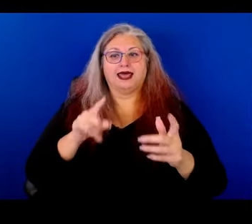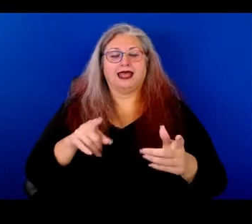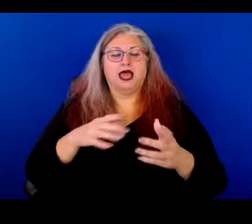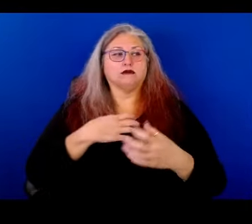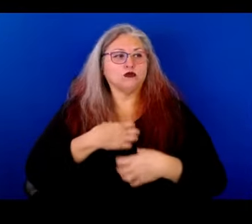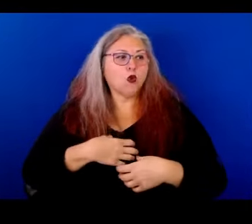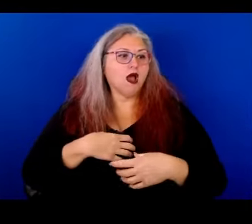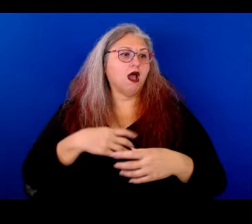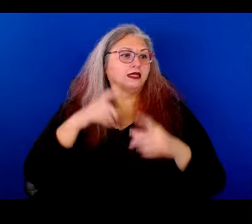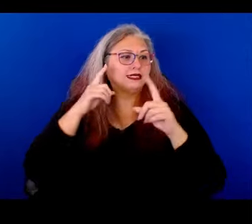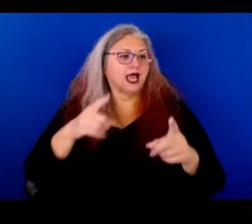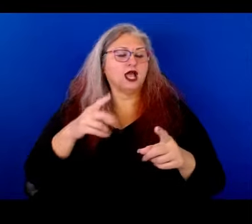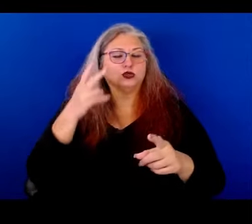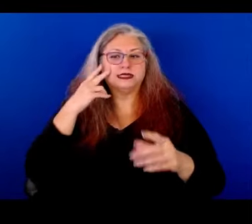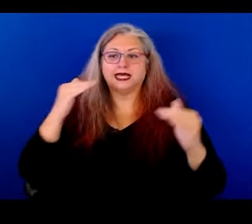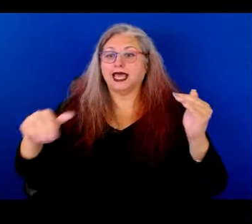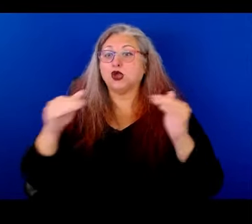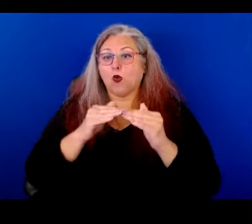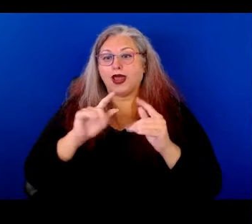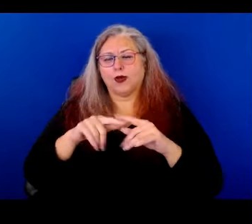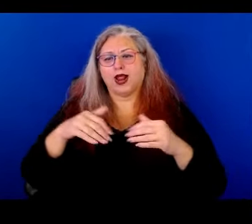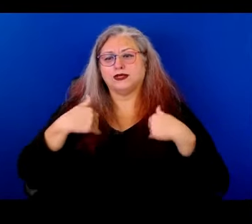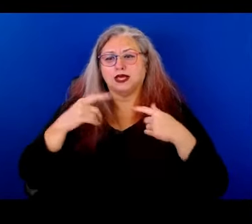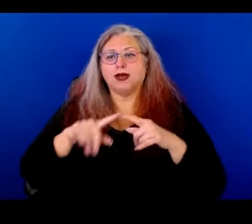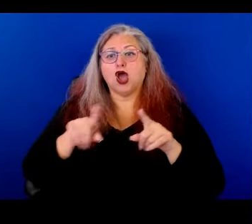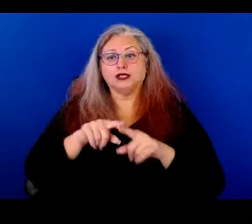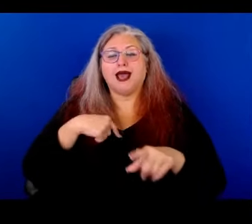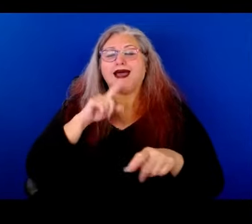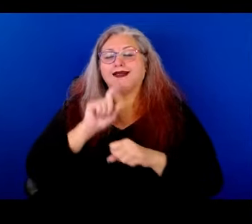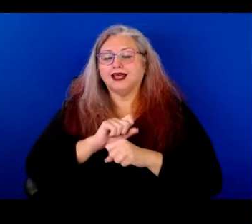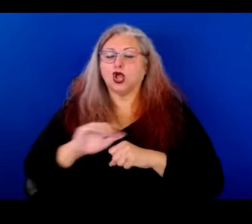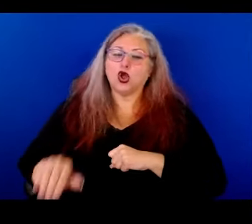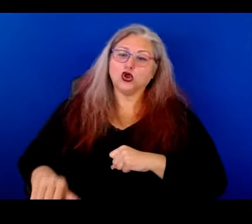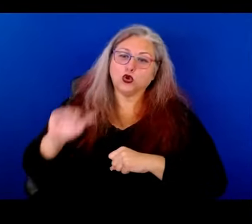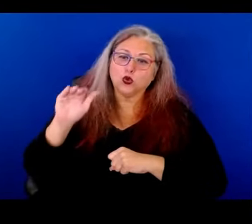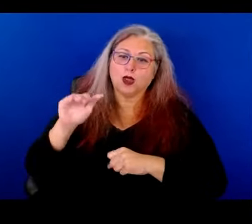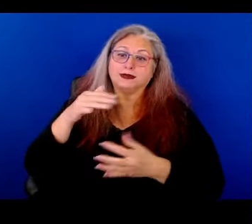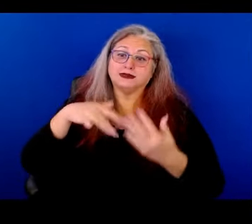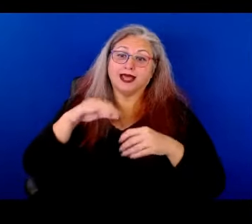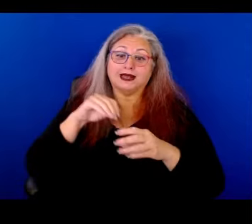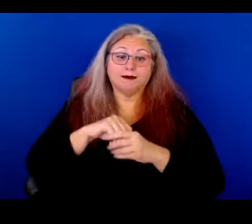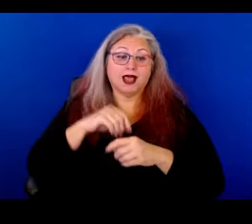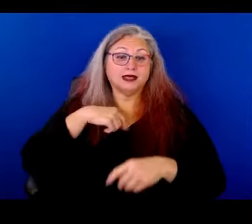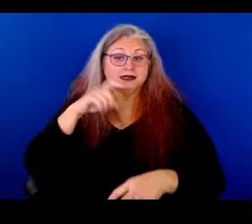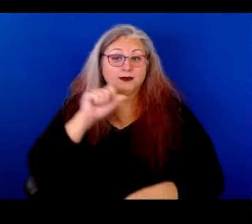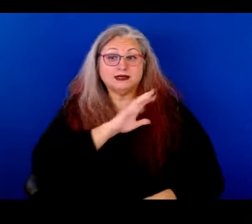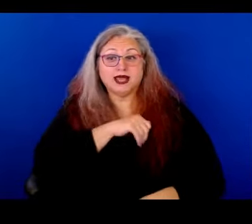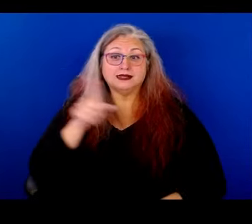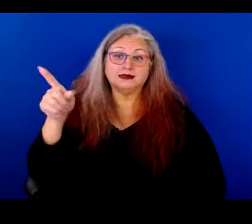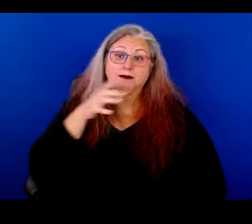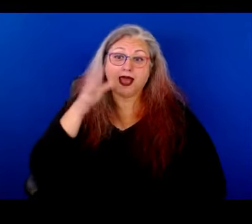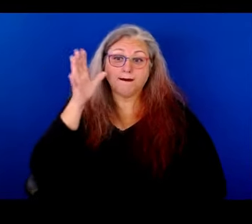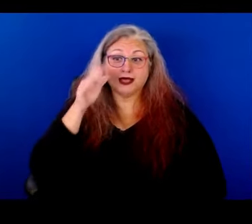and desire for equality at a really young age. But I also literally grew up spending my summers in Palestine. My